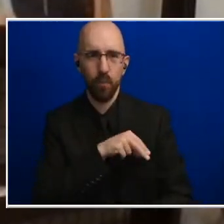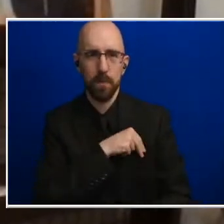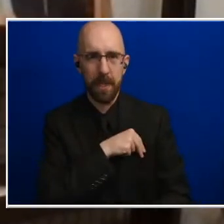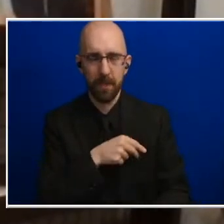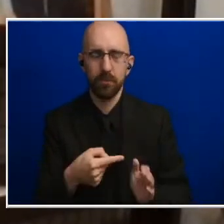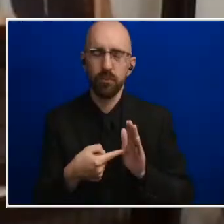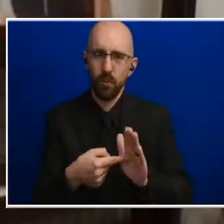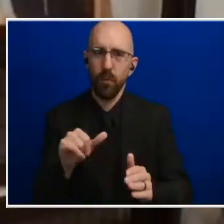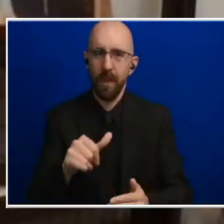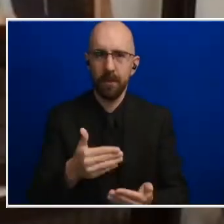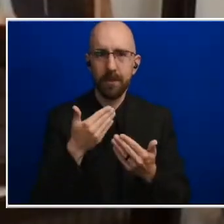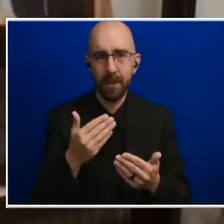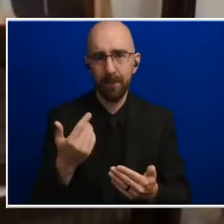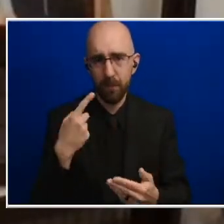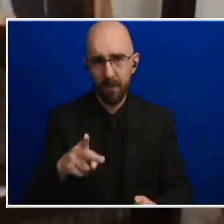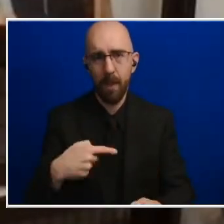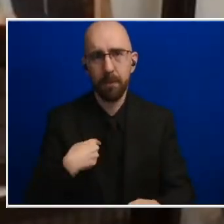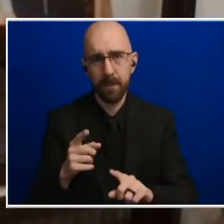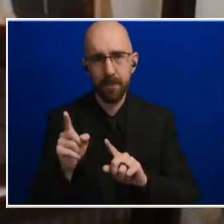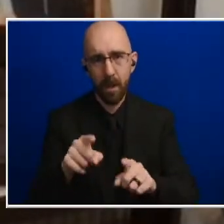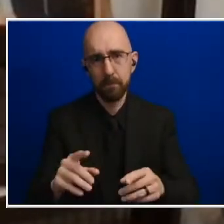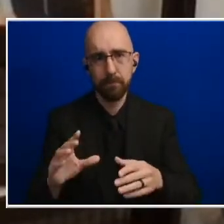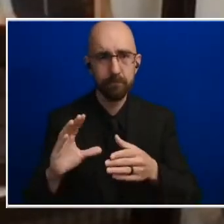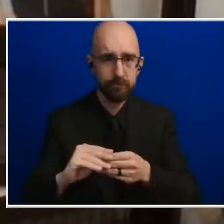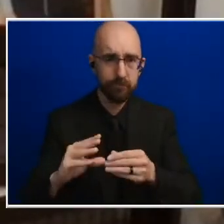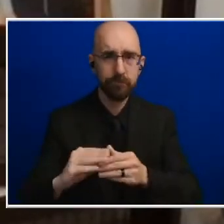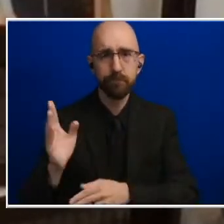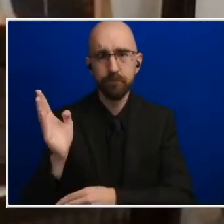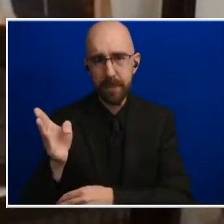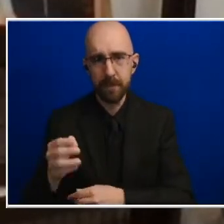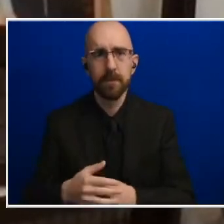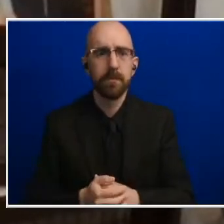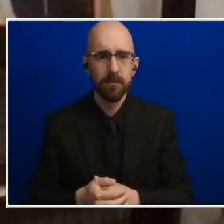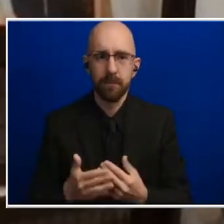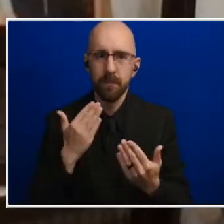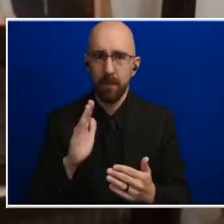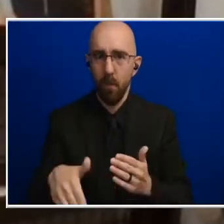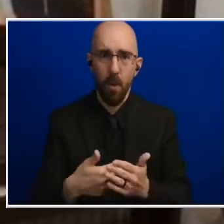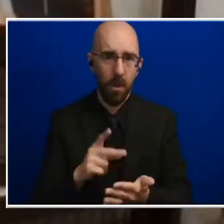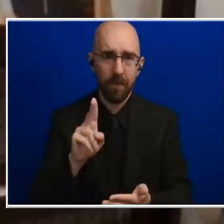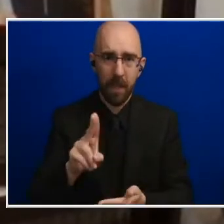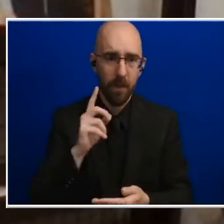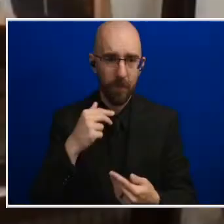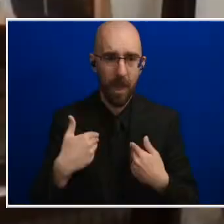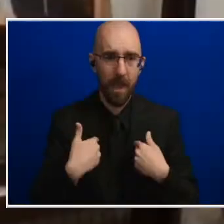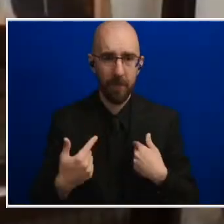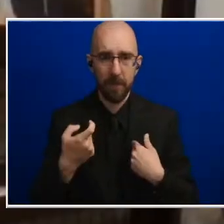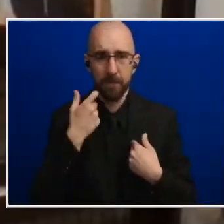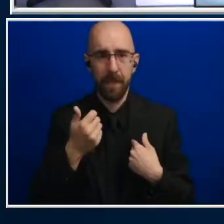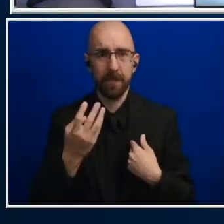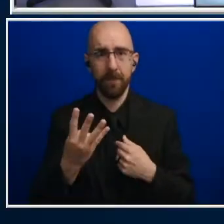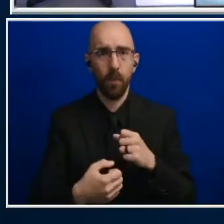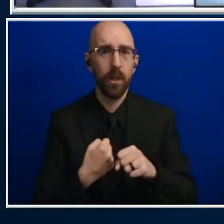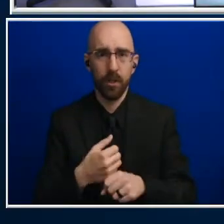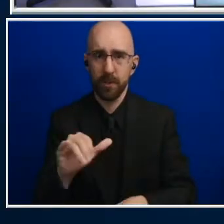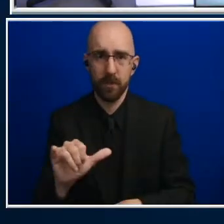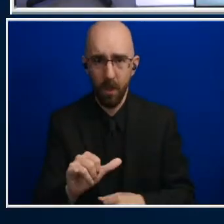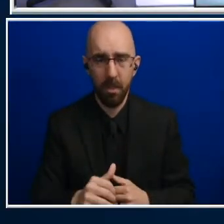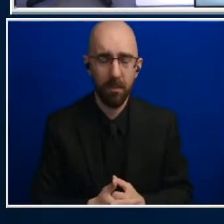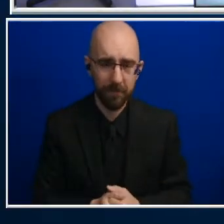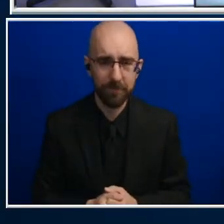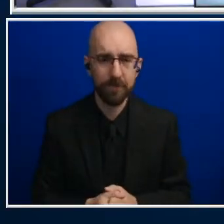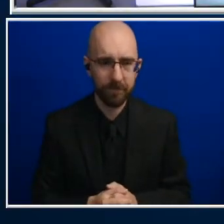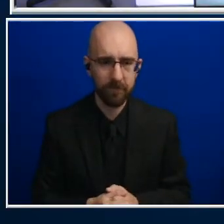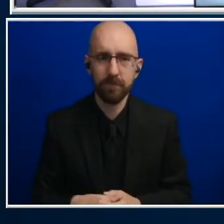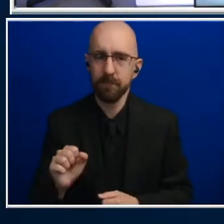thank you all for having me on. This has been a great experience, and thank you to all of KU for having me for the past 4 years as well. Yeah, thanks for